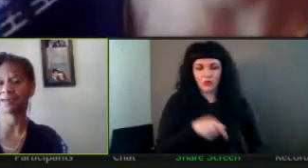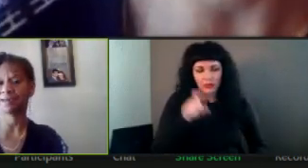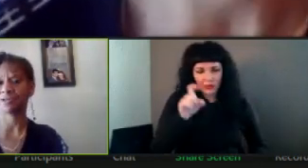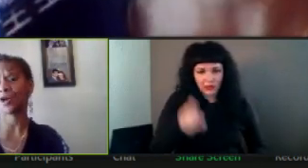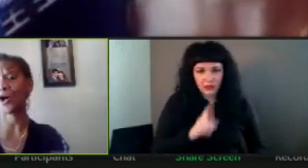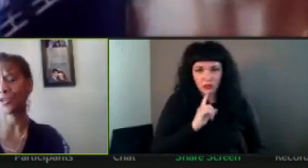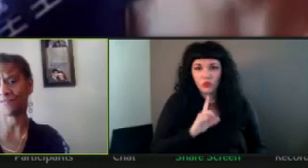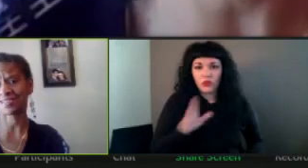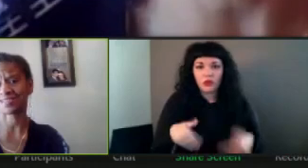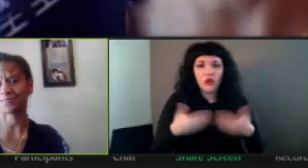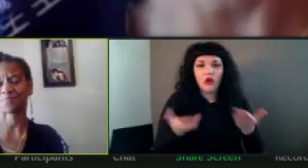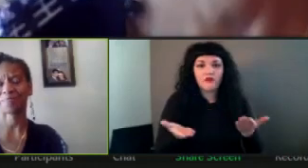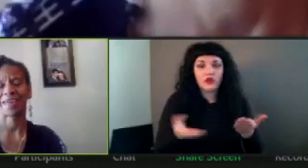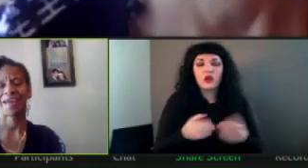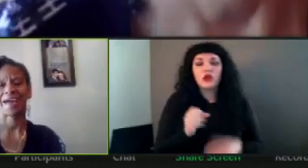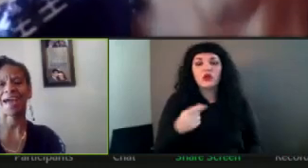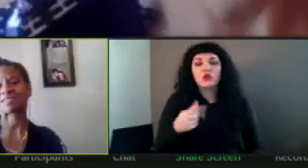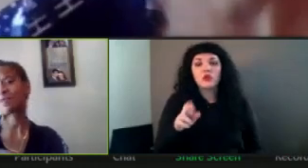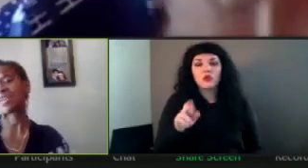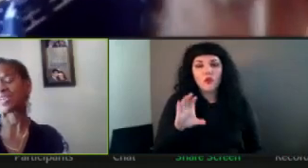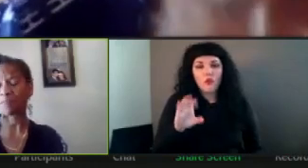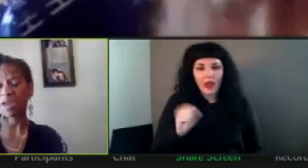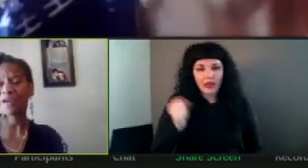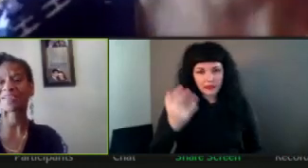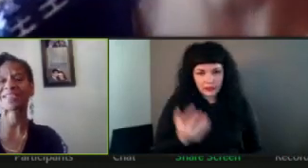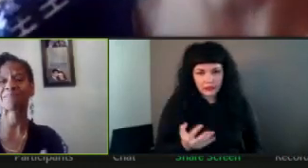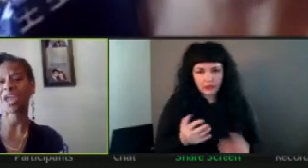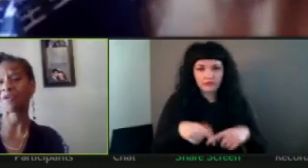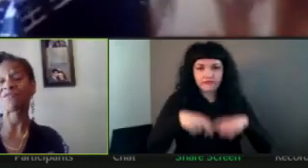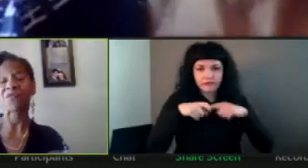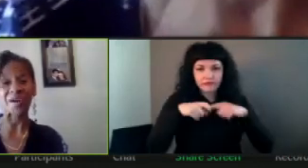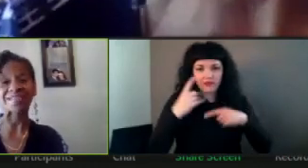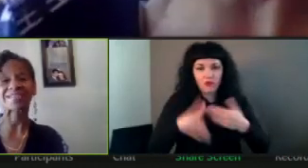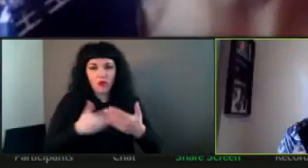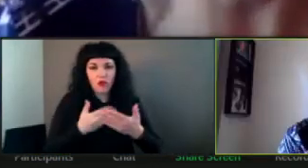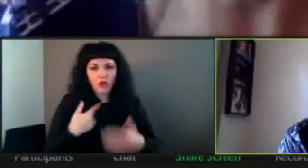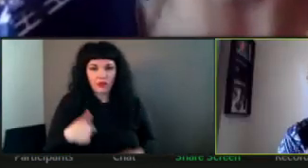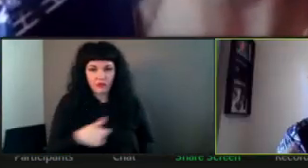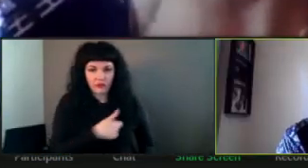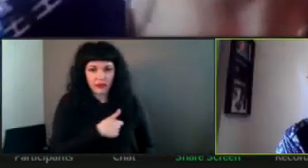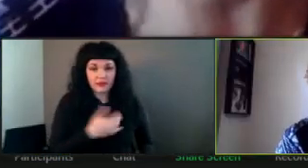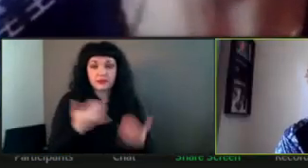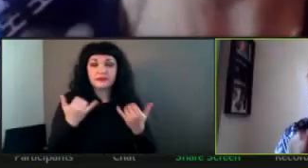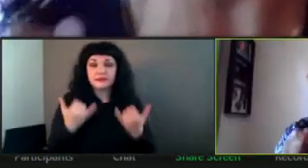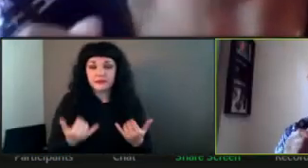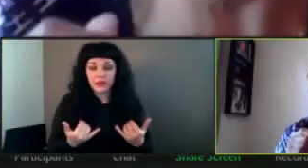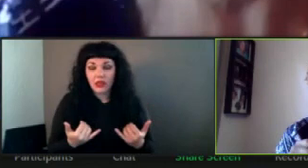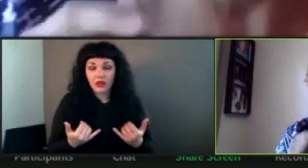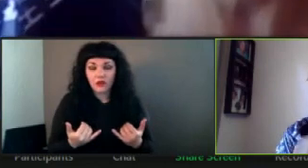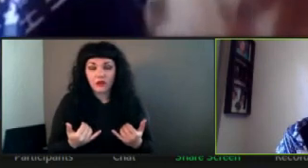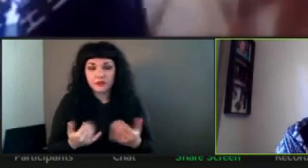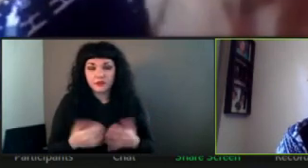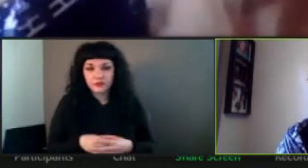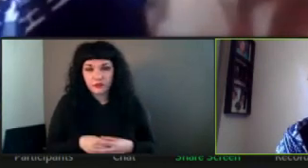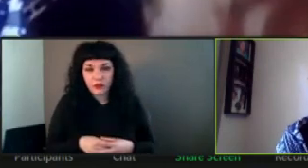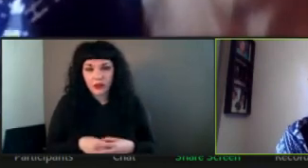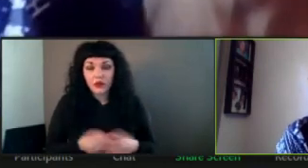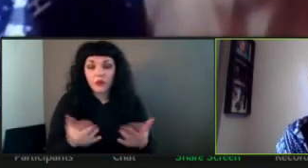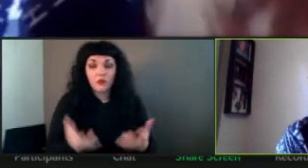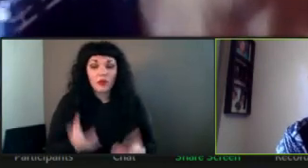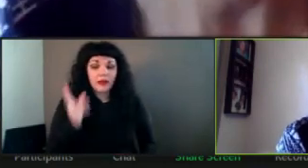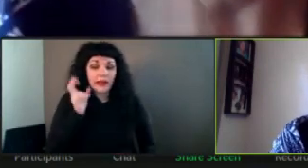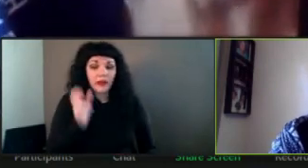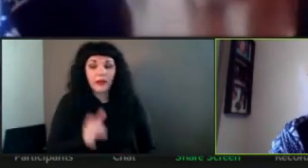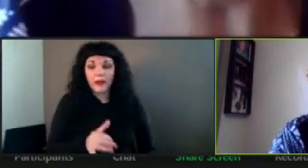grace to all of us. And speaking of parents and the parent voice, to remind us that we can be strong in this